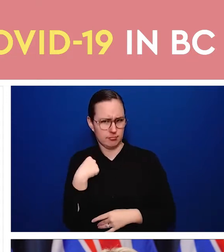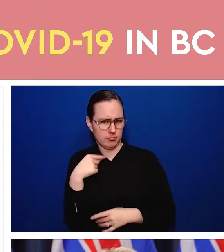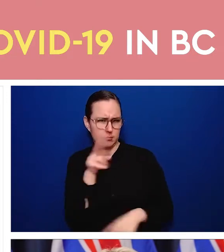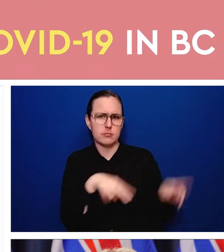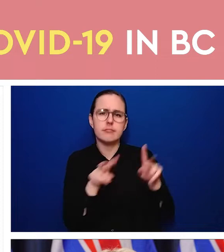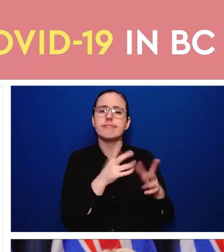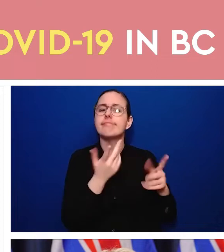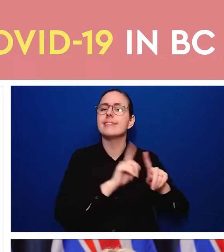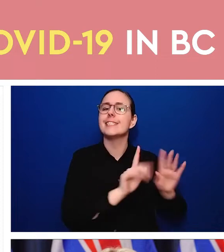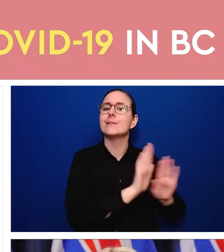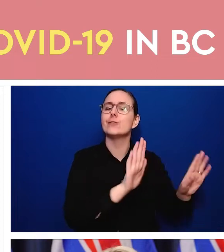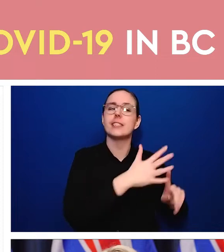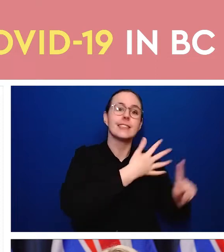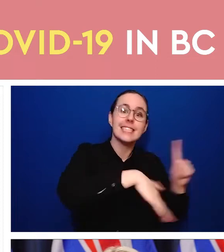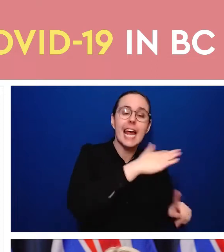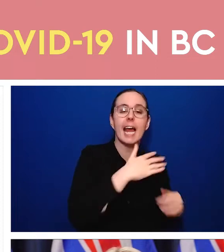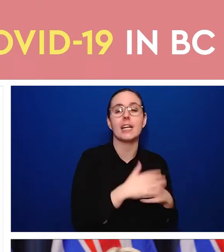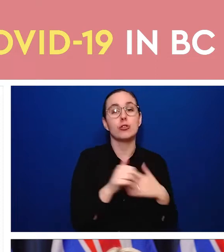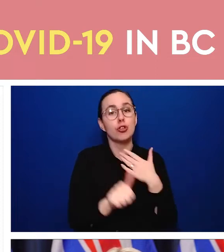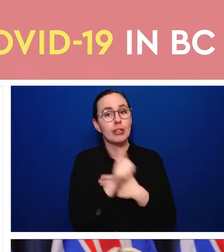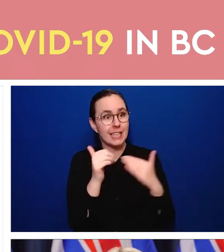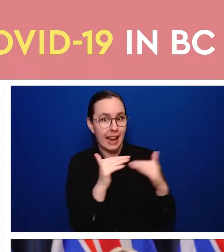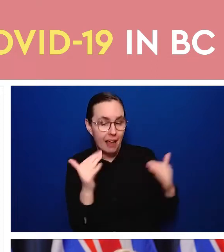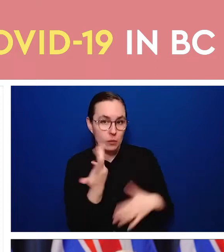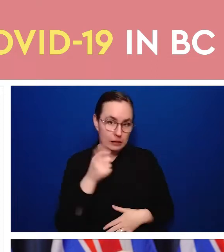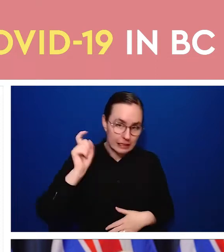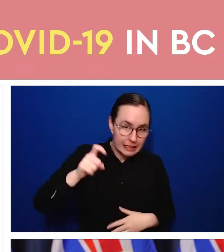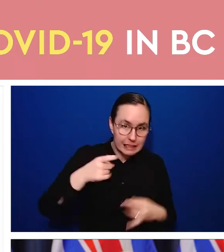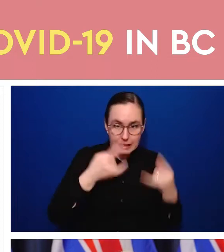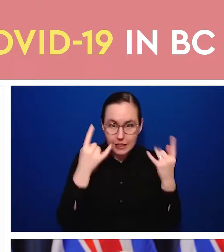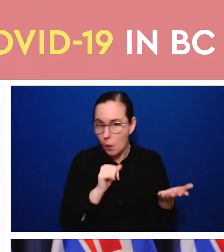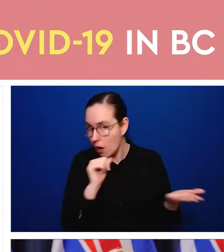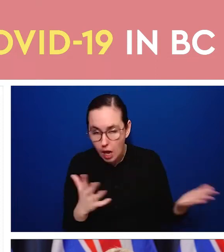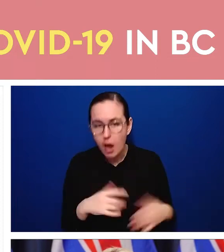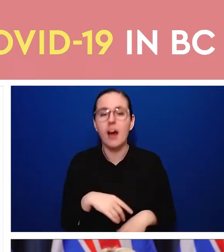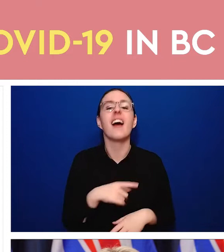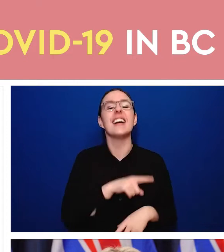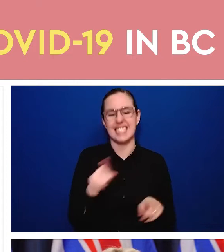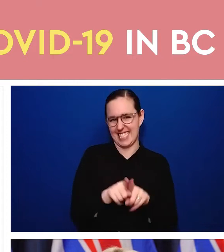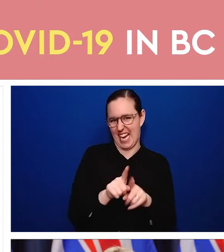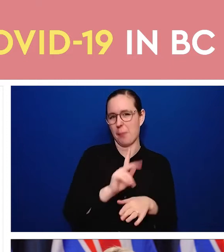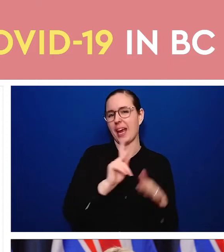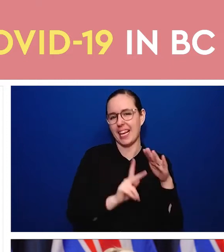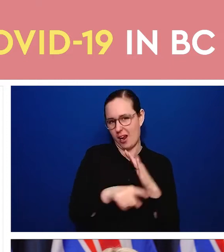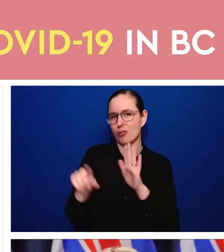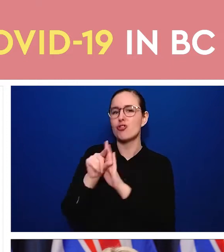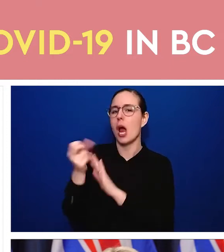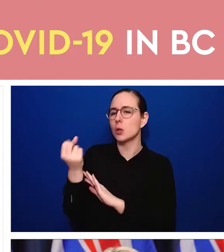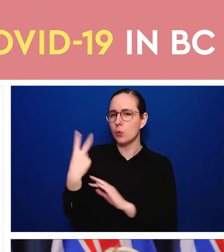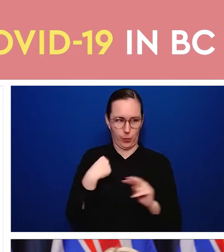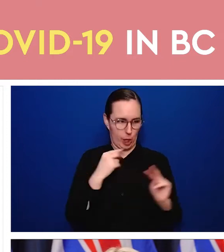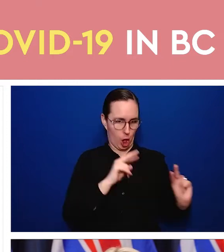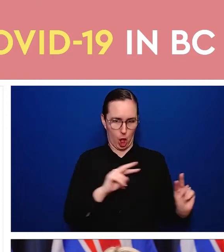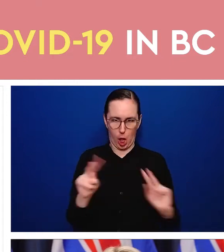And the K-12 school guidelines are being revised as well. And this means that masks will no longer be required in all settings